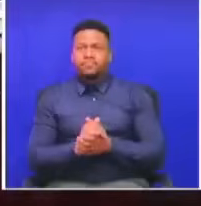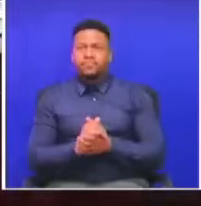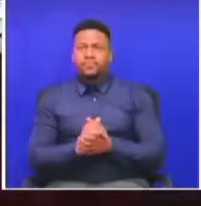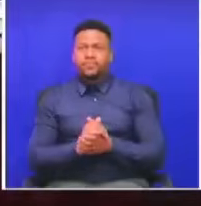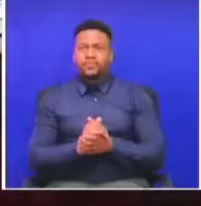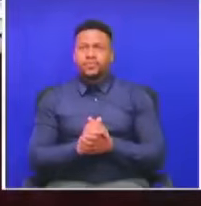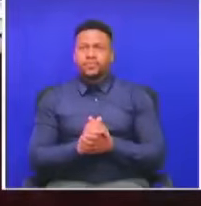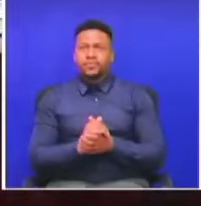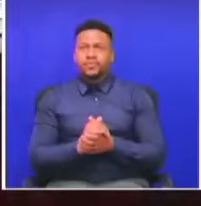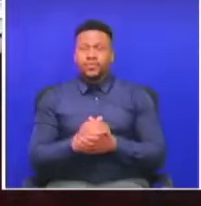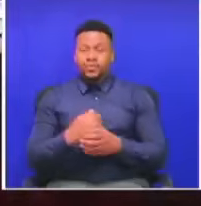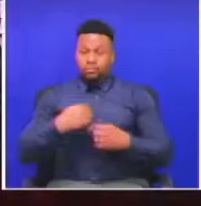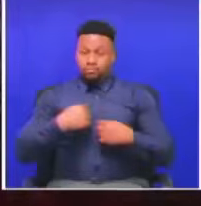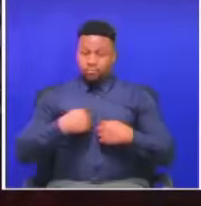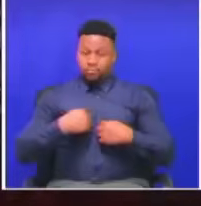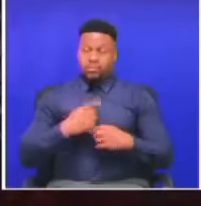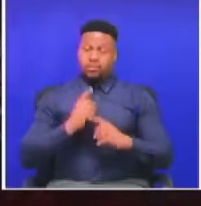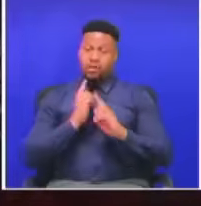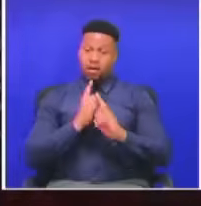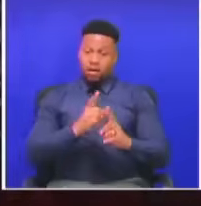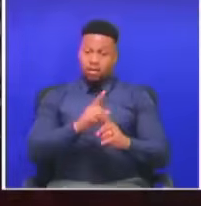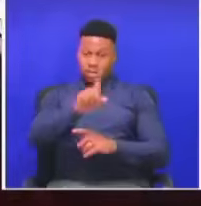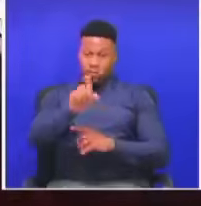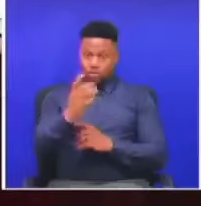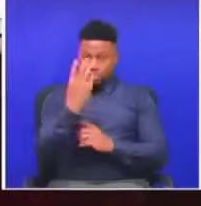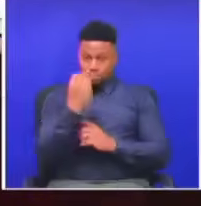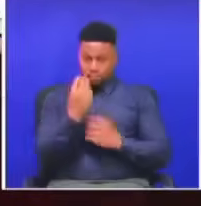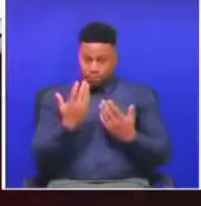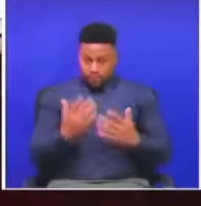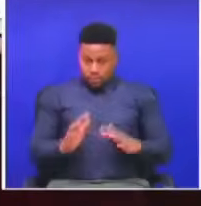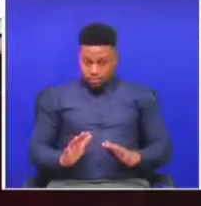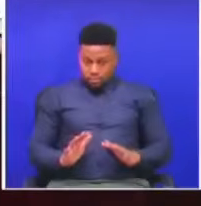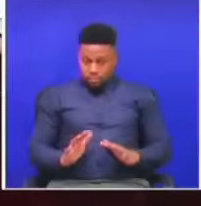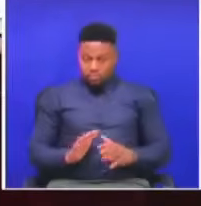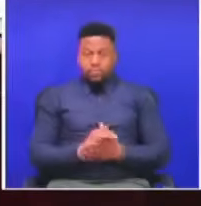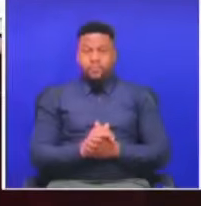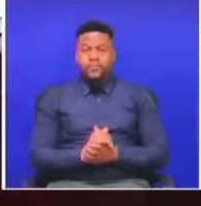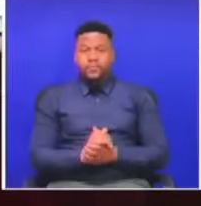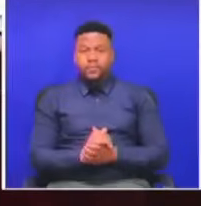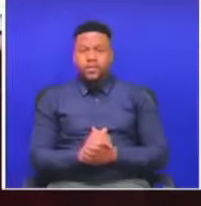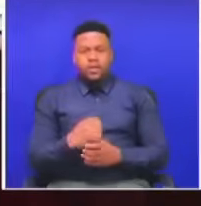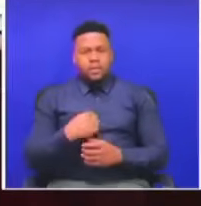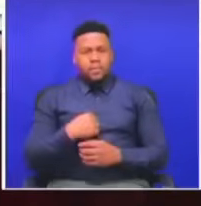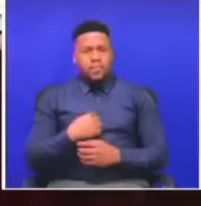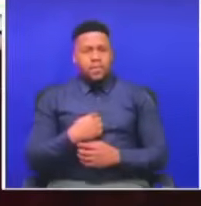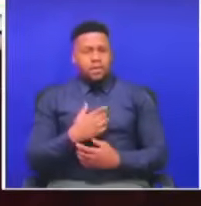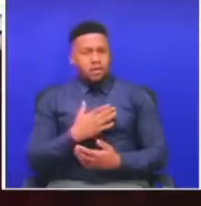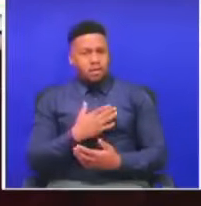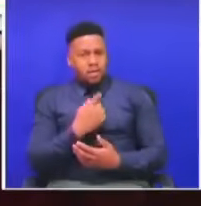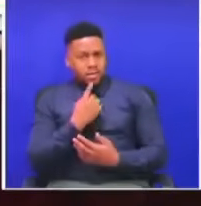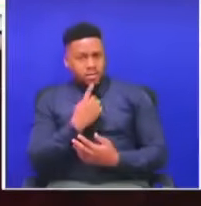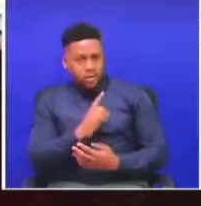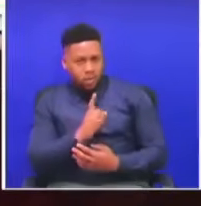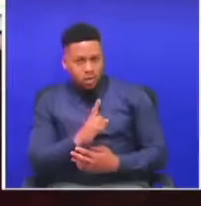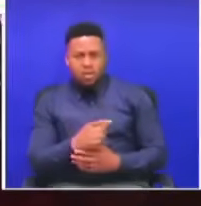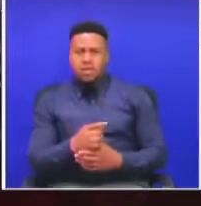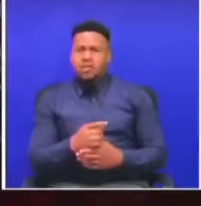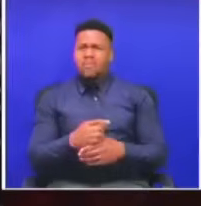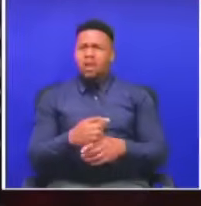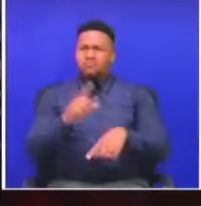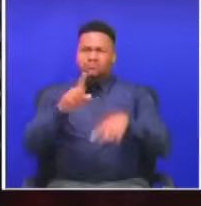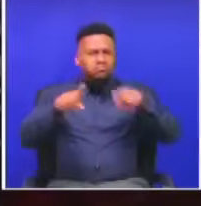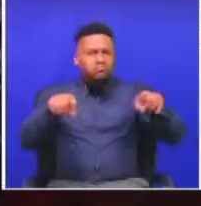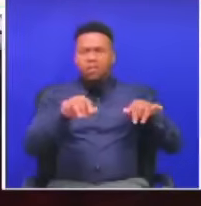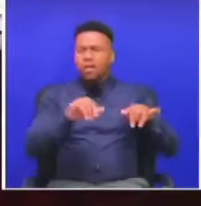In answering the question that is imposed, I'd like to say that like many other countries around the